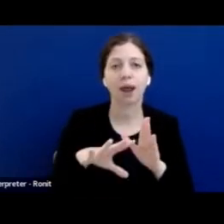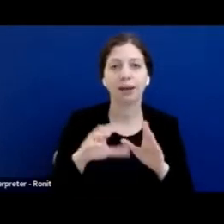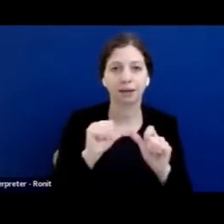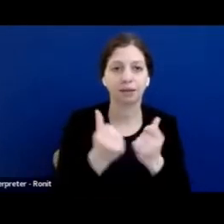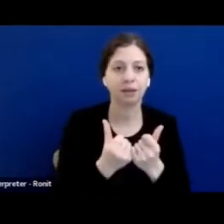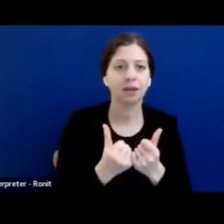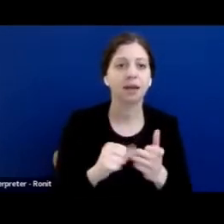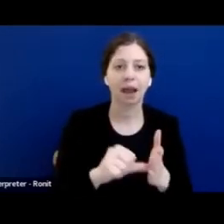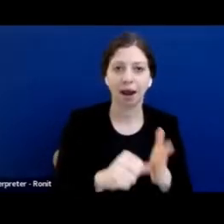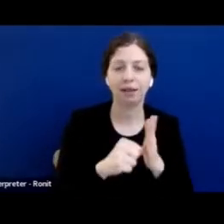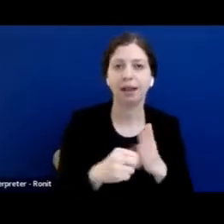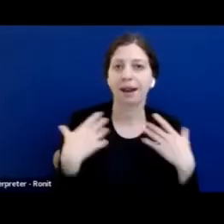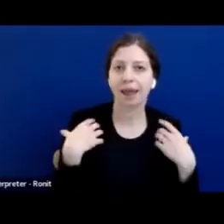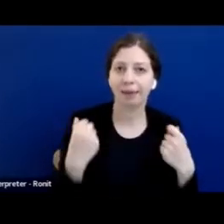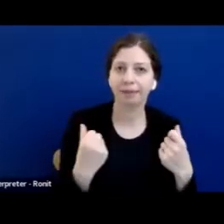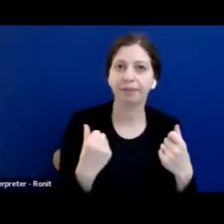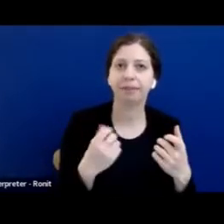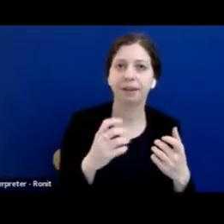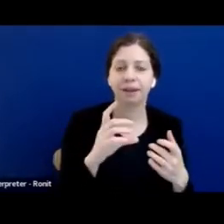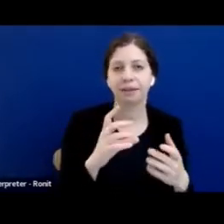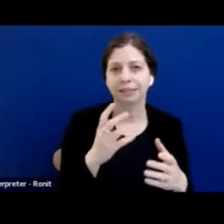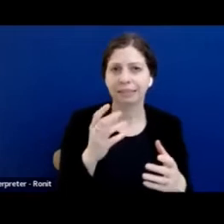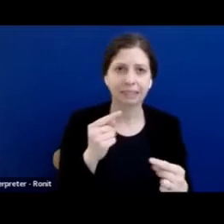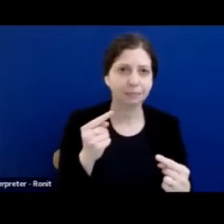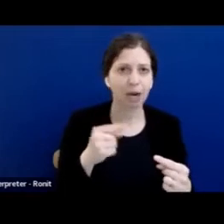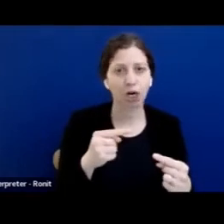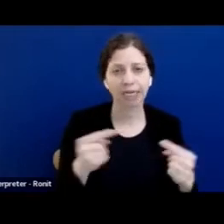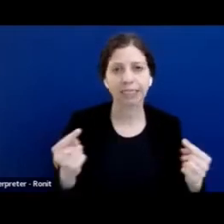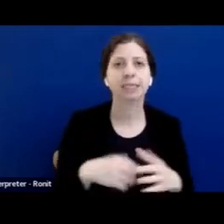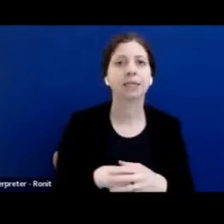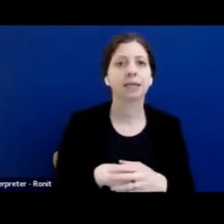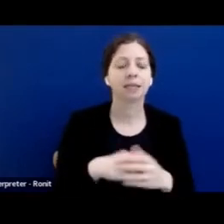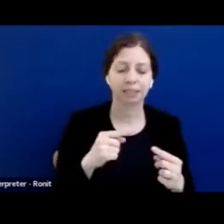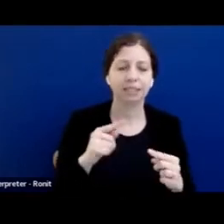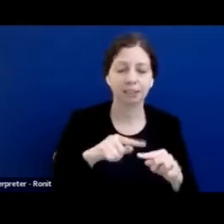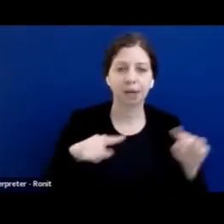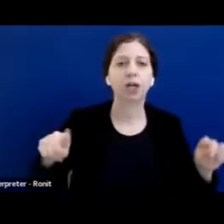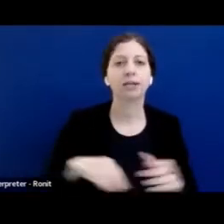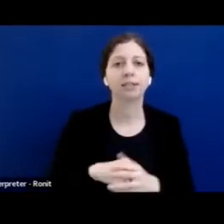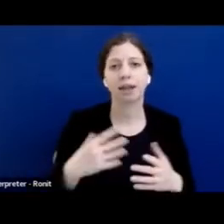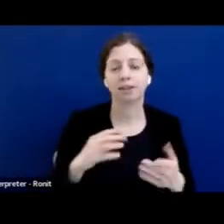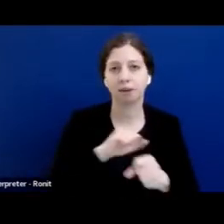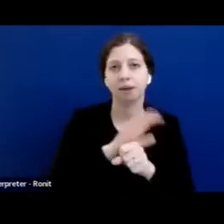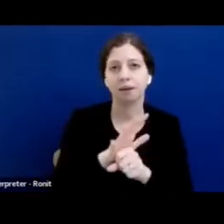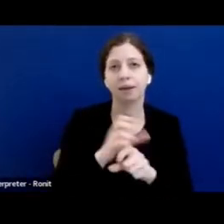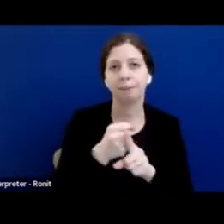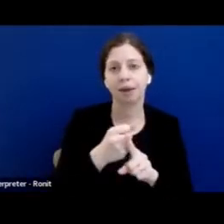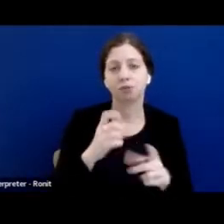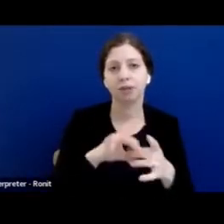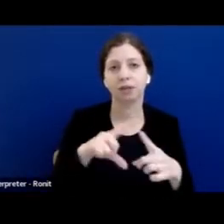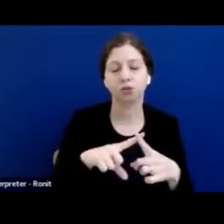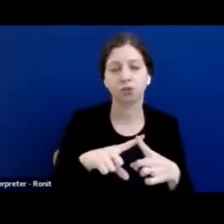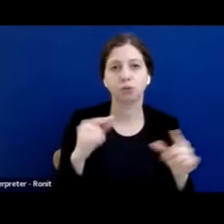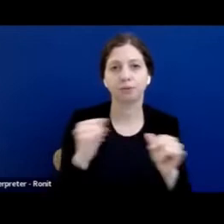health disparities and evaluate the impact of the COVID-19 pandemic as it relates to care for individuals with